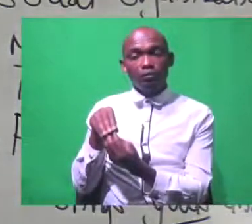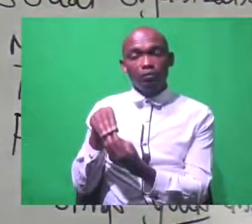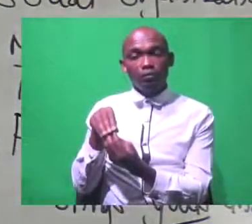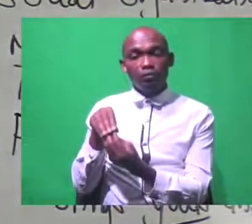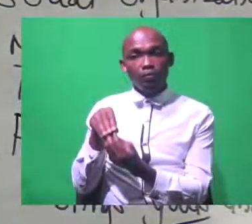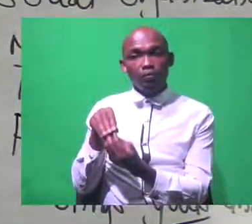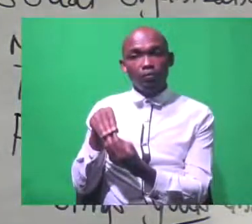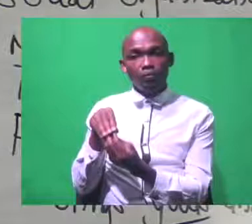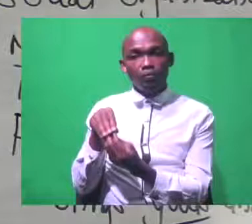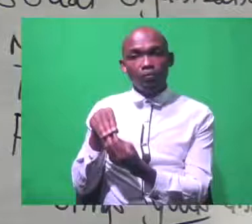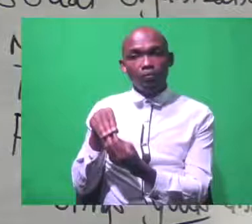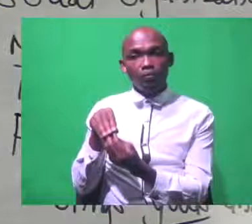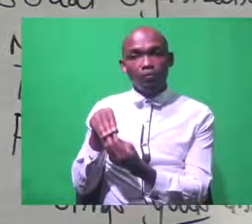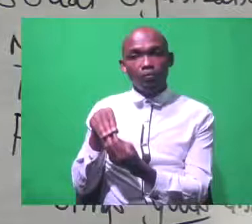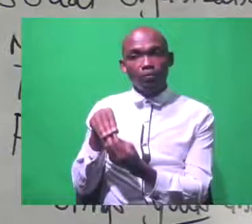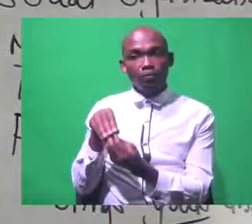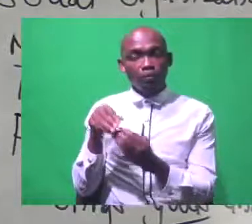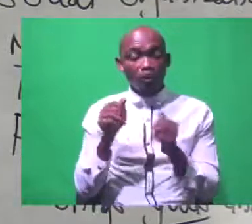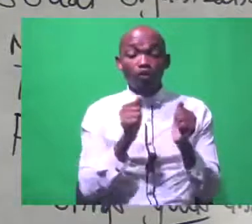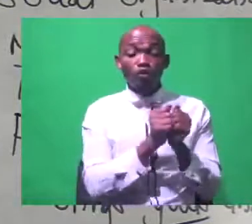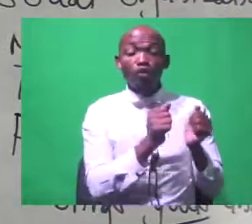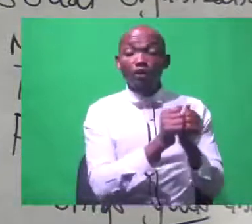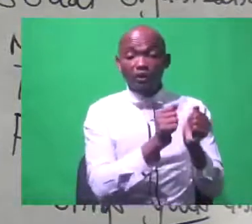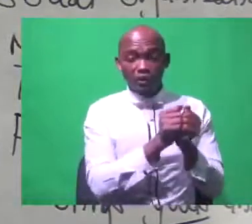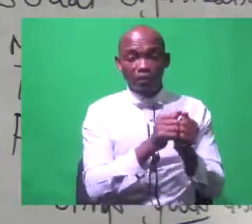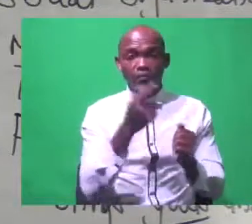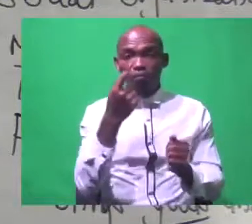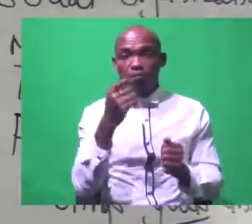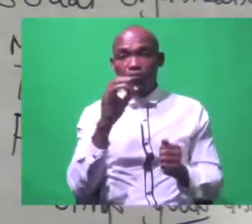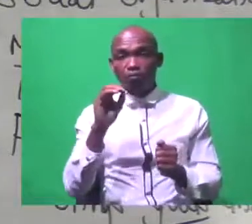tools. Here we have tools.